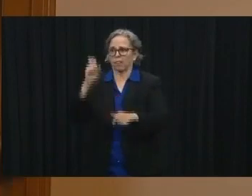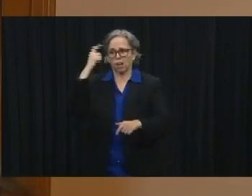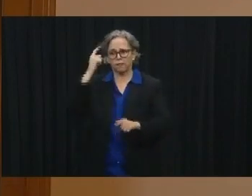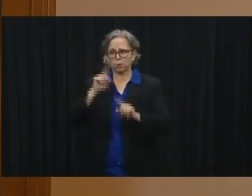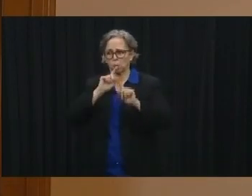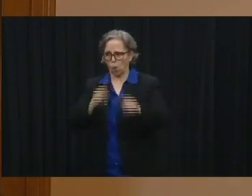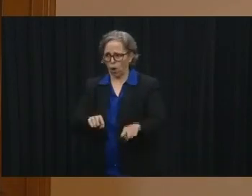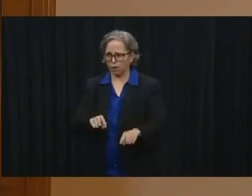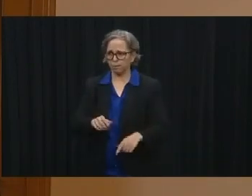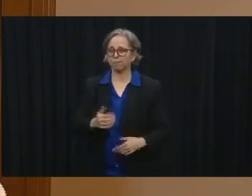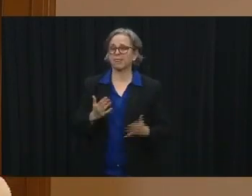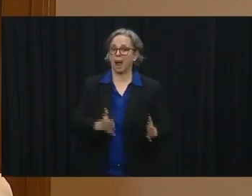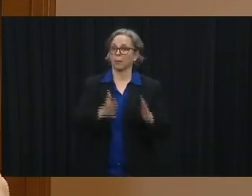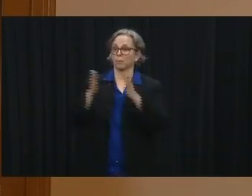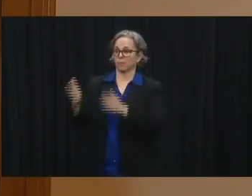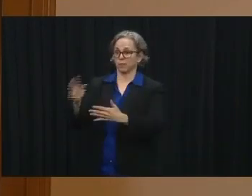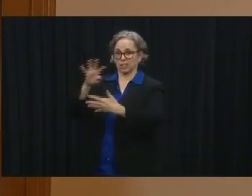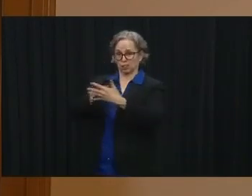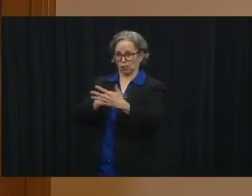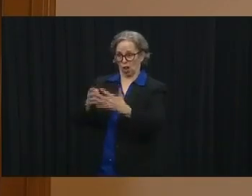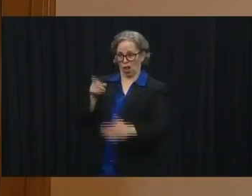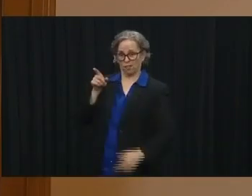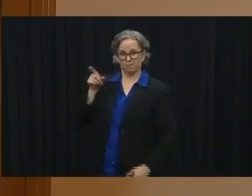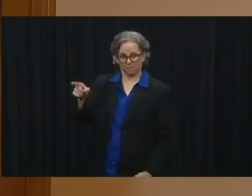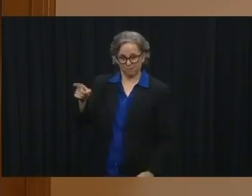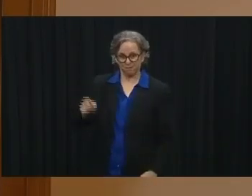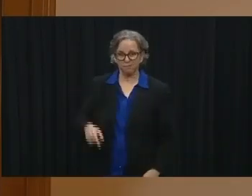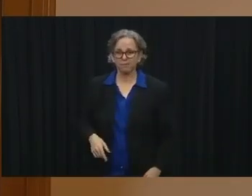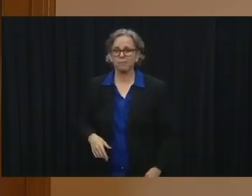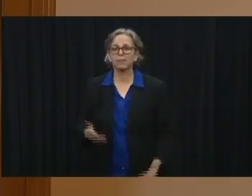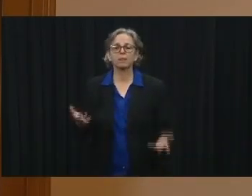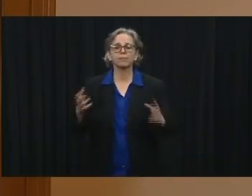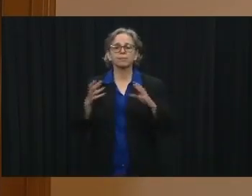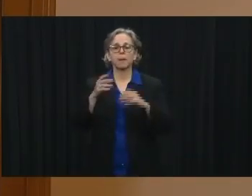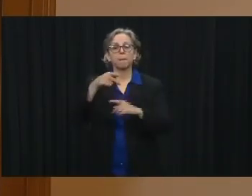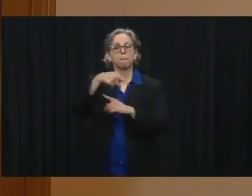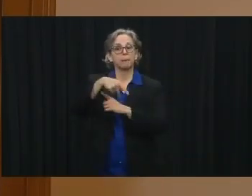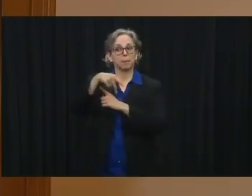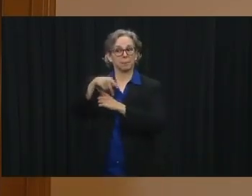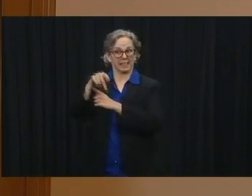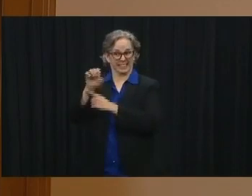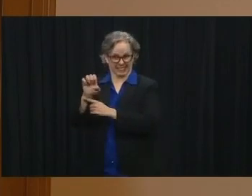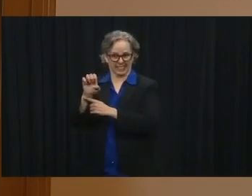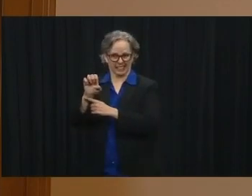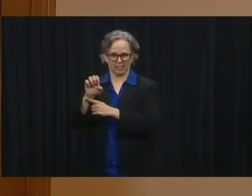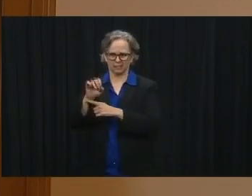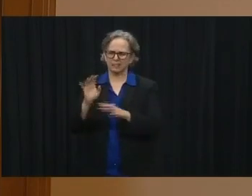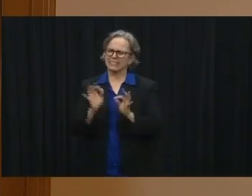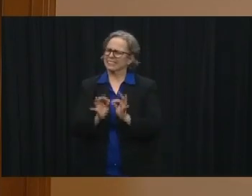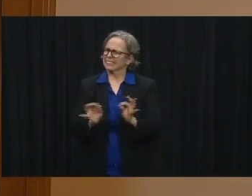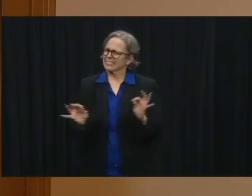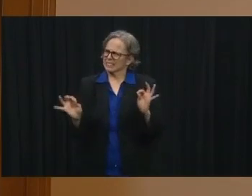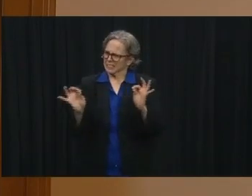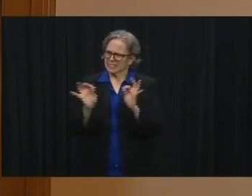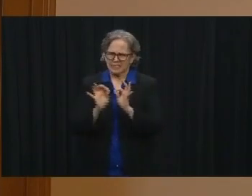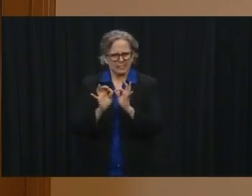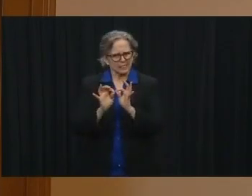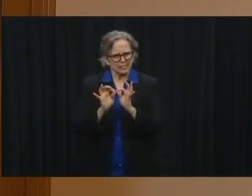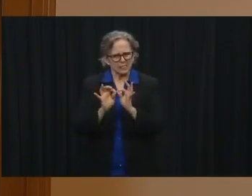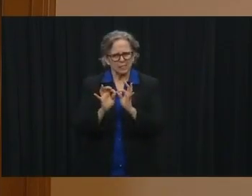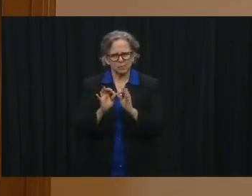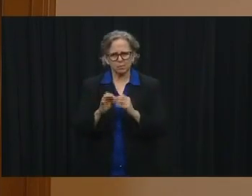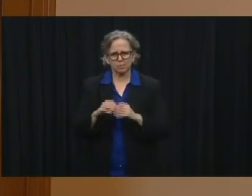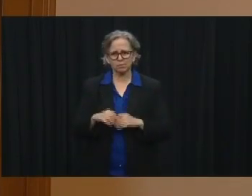bit about our need for PPE. This is also so crucial, and the moves you're making now by staying at home are actually helping